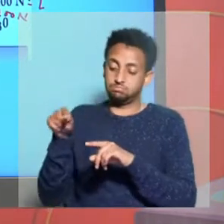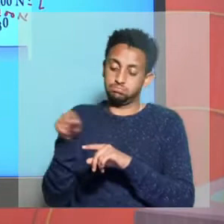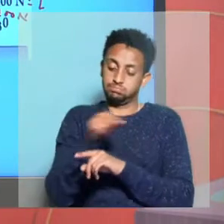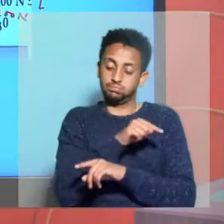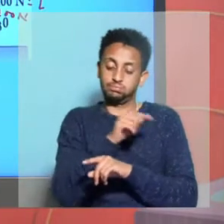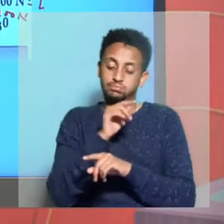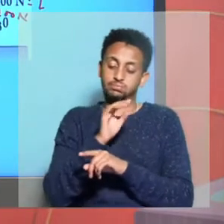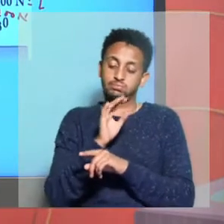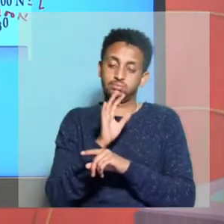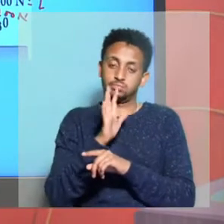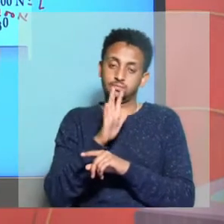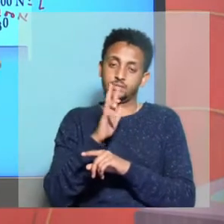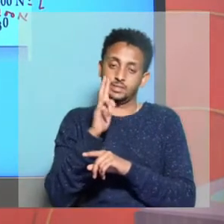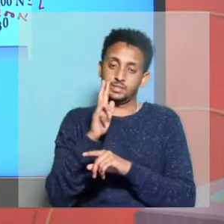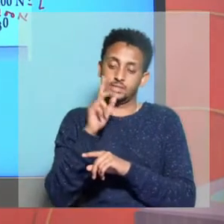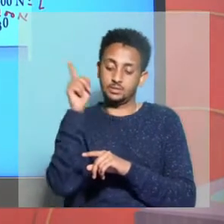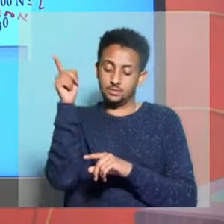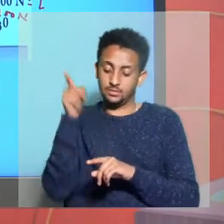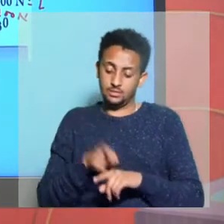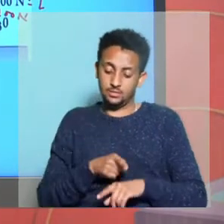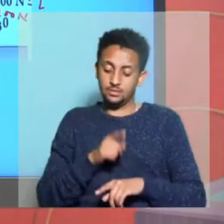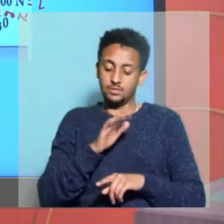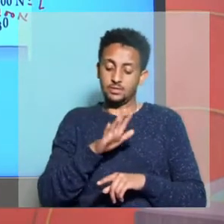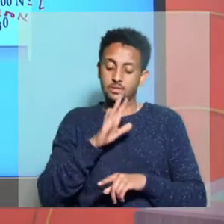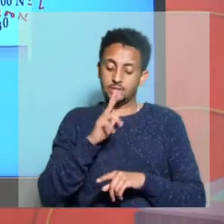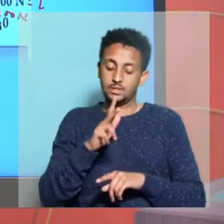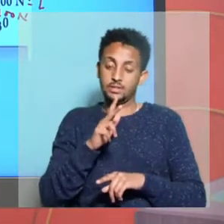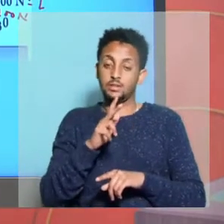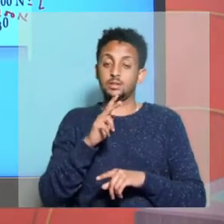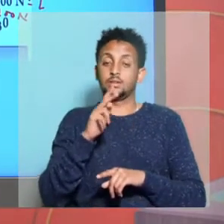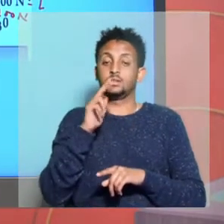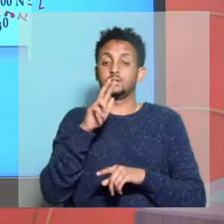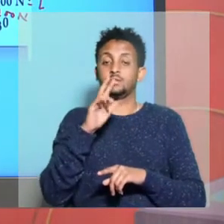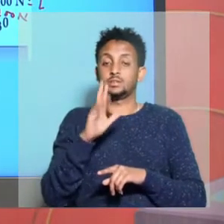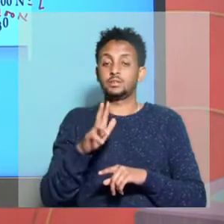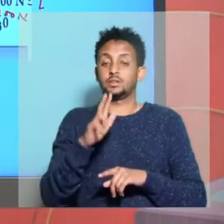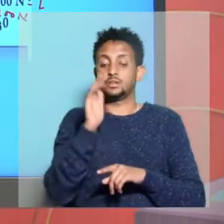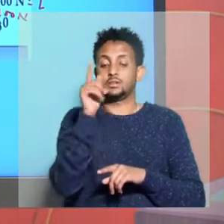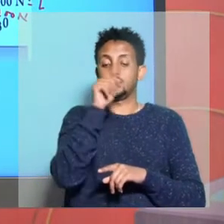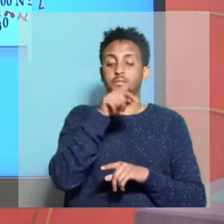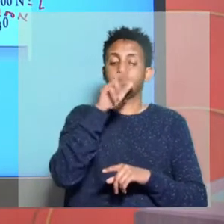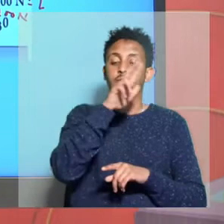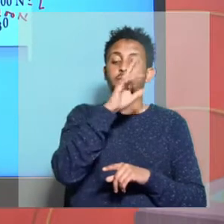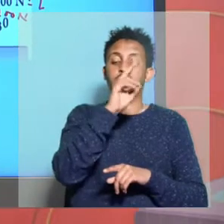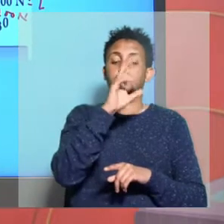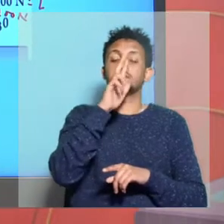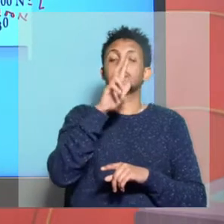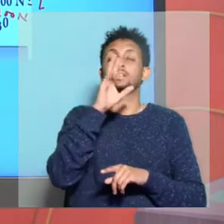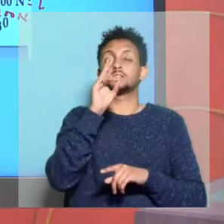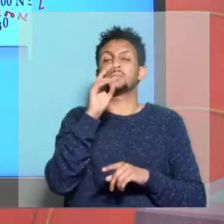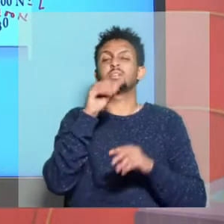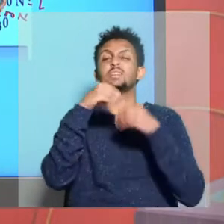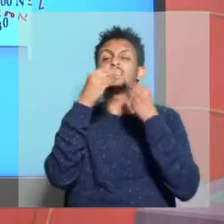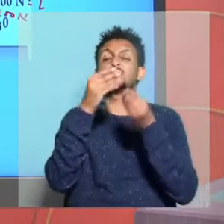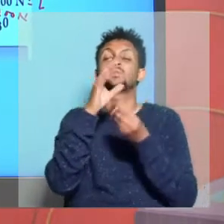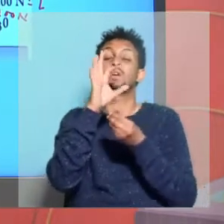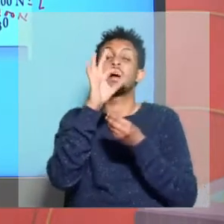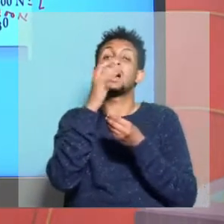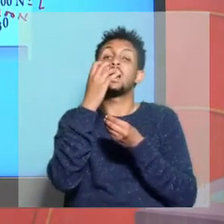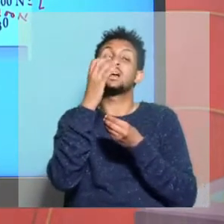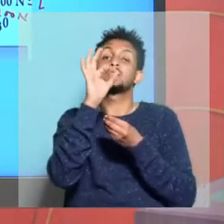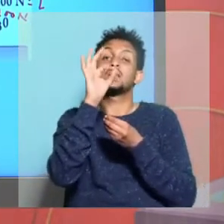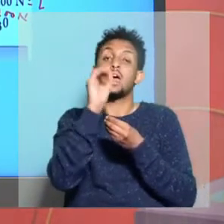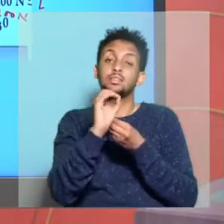are 53 degree. Okay, this is 53, this is 53. So 53 degree plus 37 degree, it gives you 90